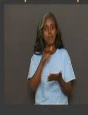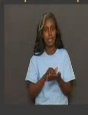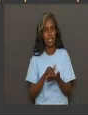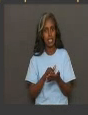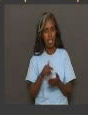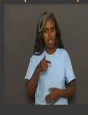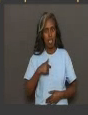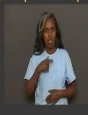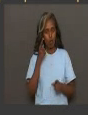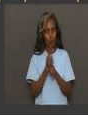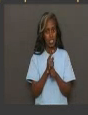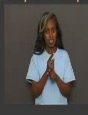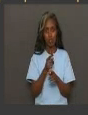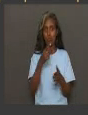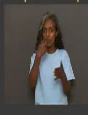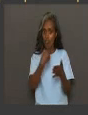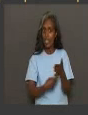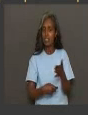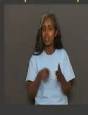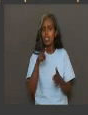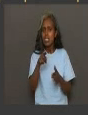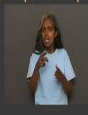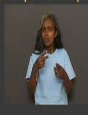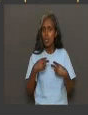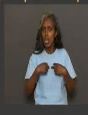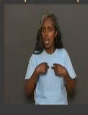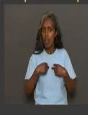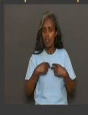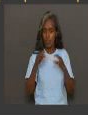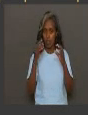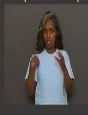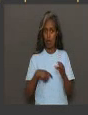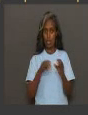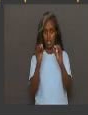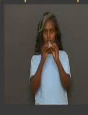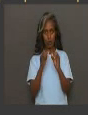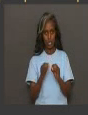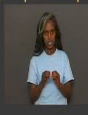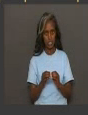I wonder what effect that will have on our calculations.